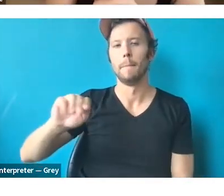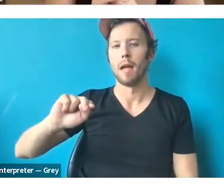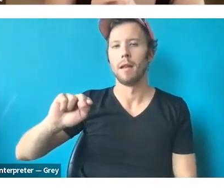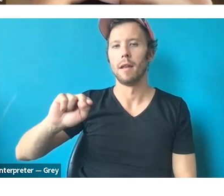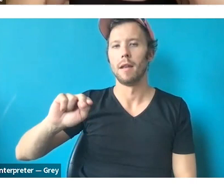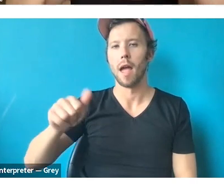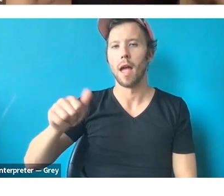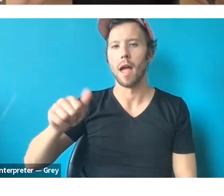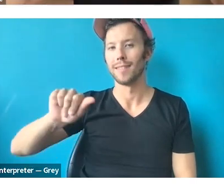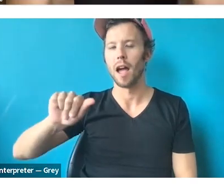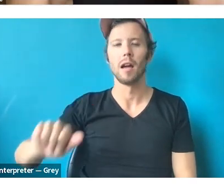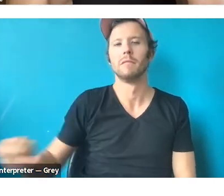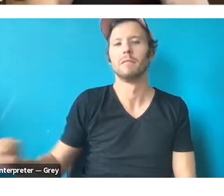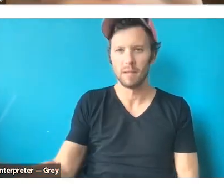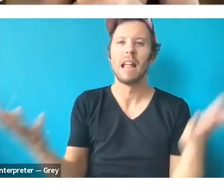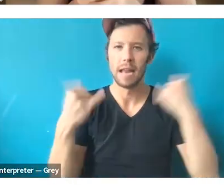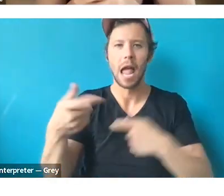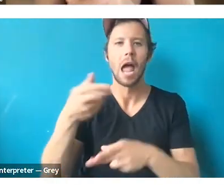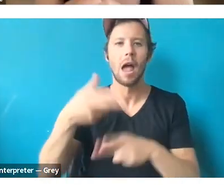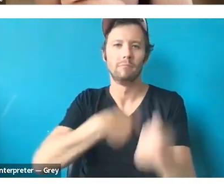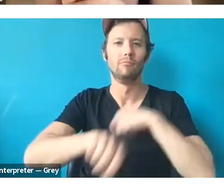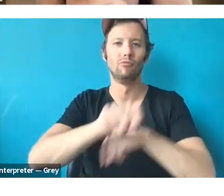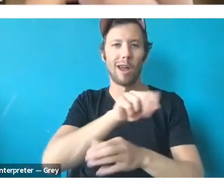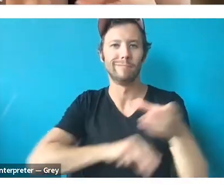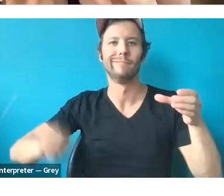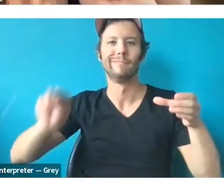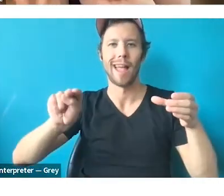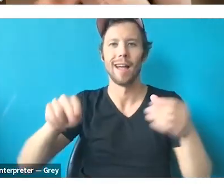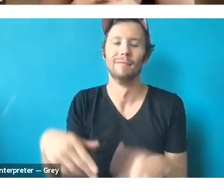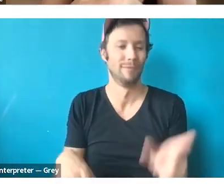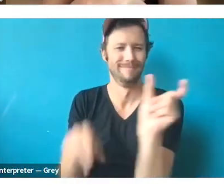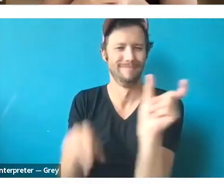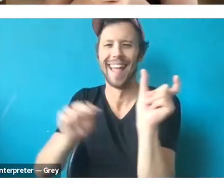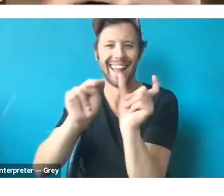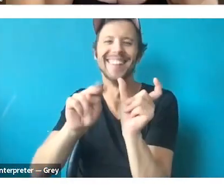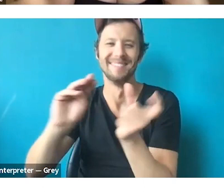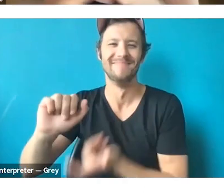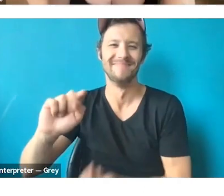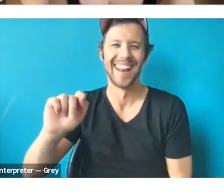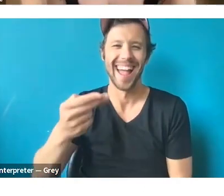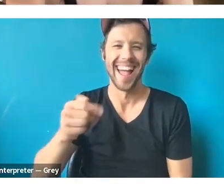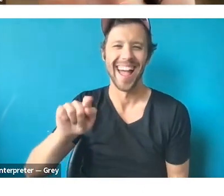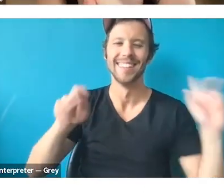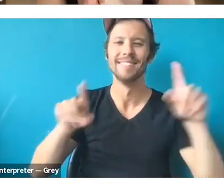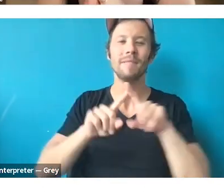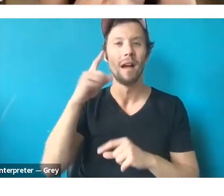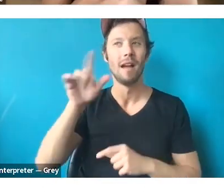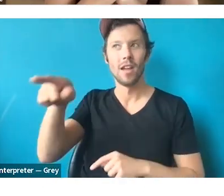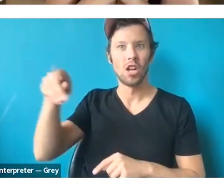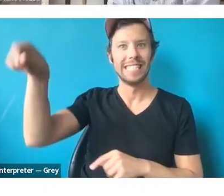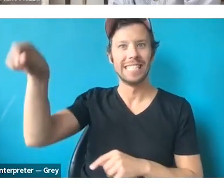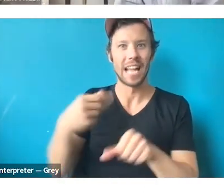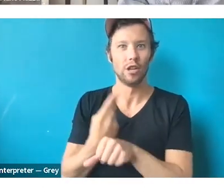called Manhattan, but that can also be used for dyeing, natural dyeing. And I don't know, you guys should connect. I'm happy to